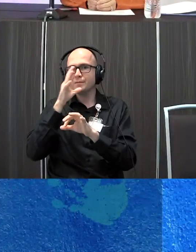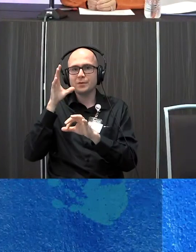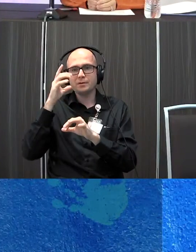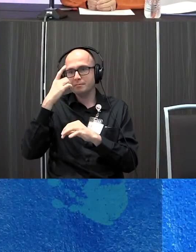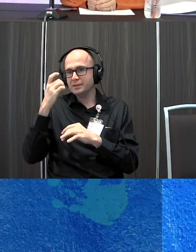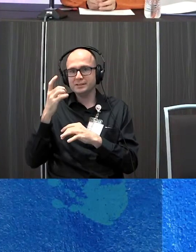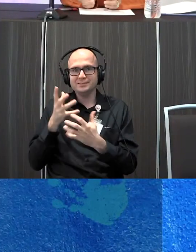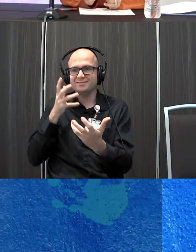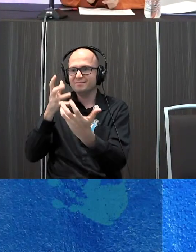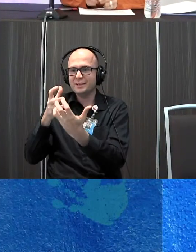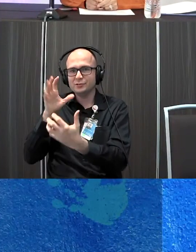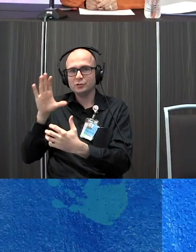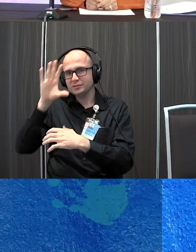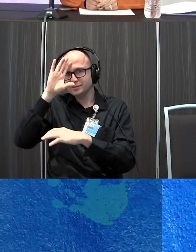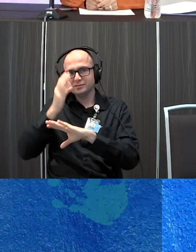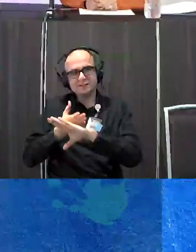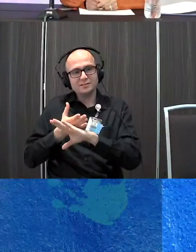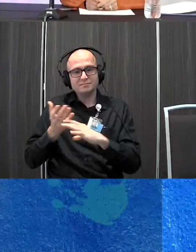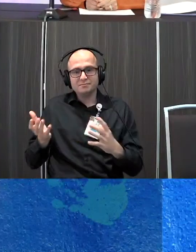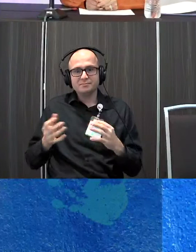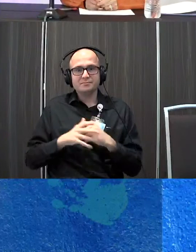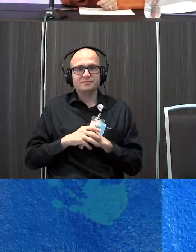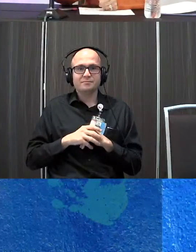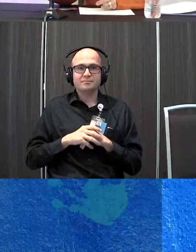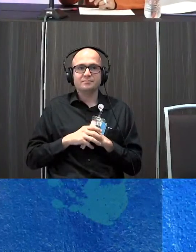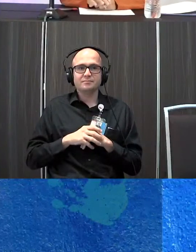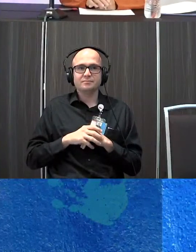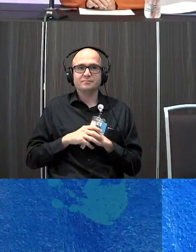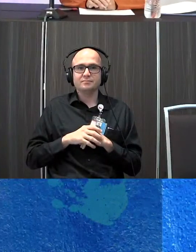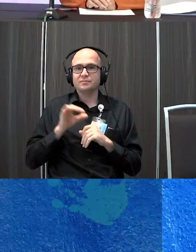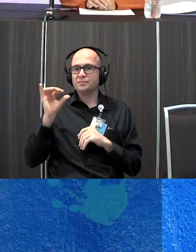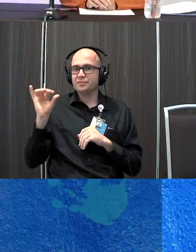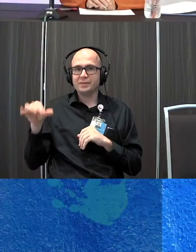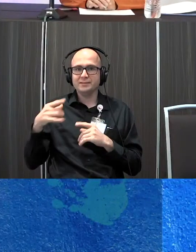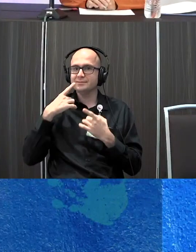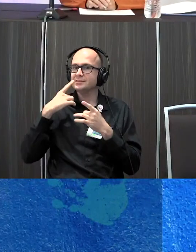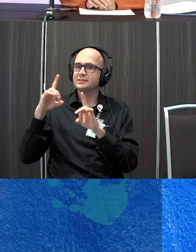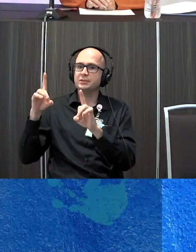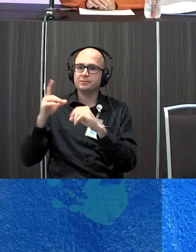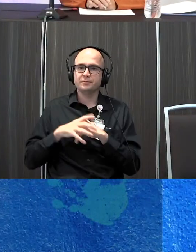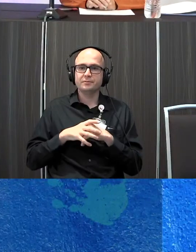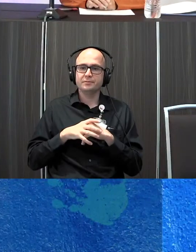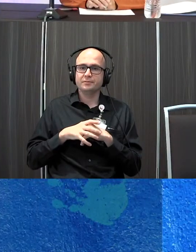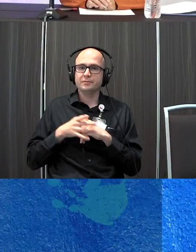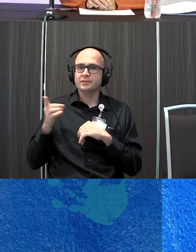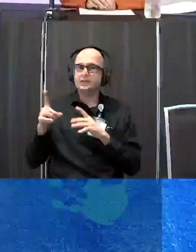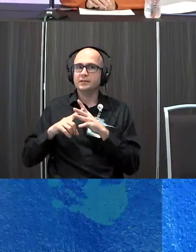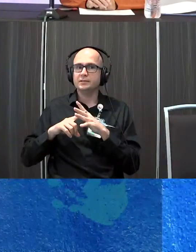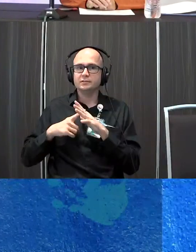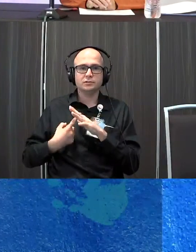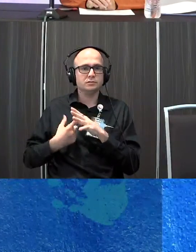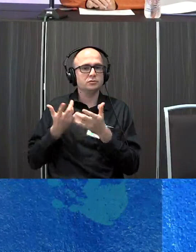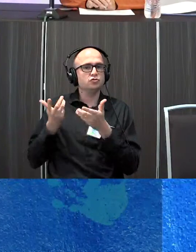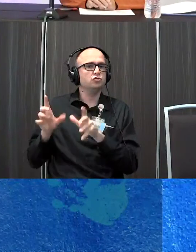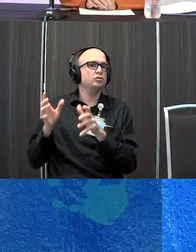camp she liked for her son, and our sons are friends. And so that was a really successful moment. He Cole did not want to